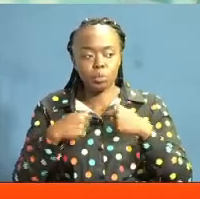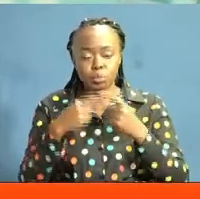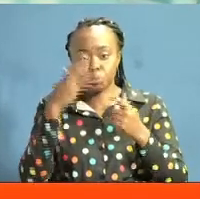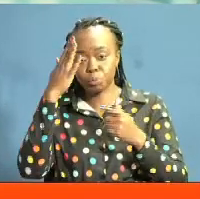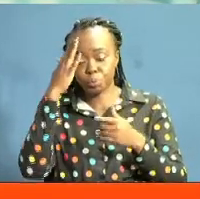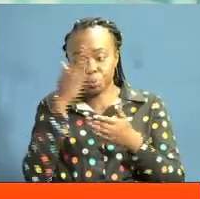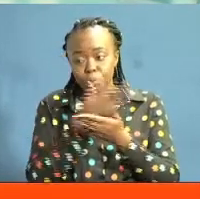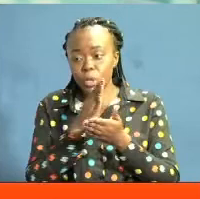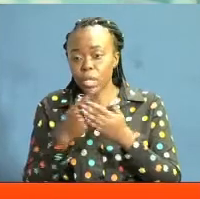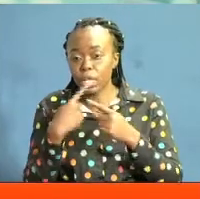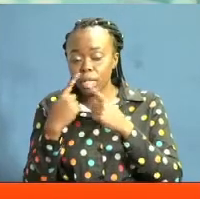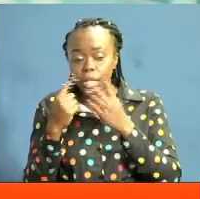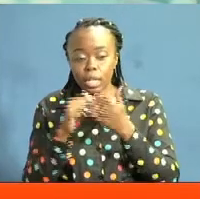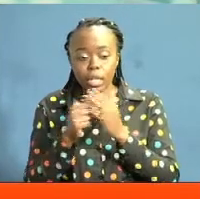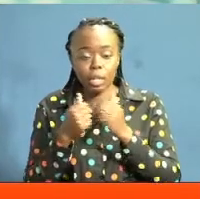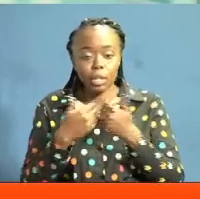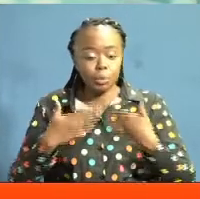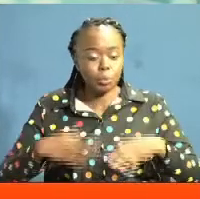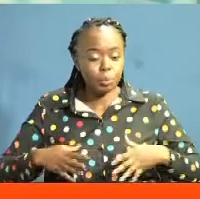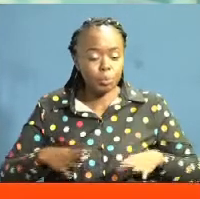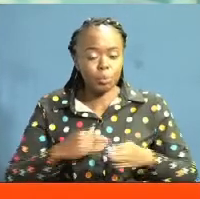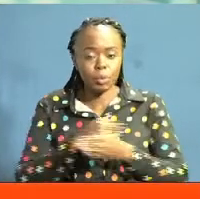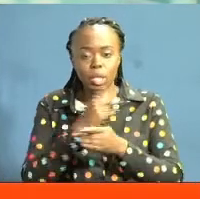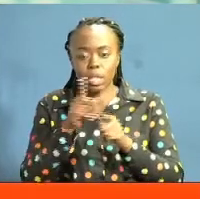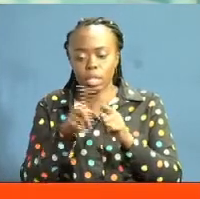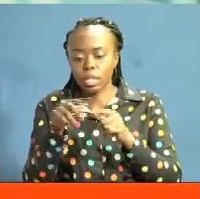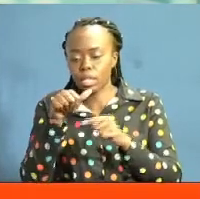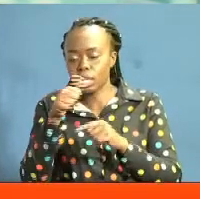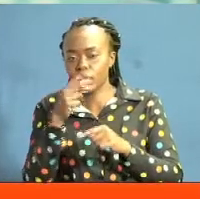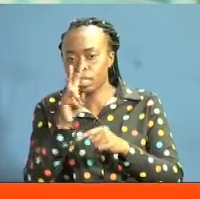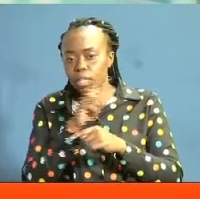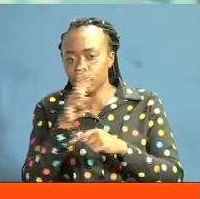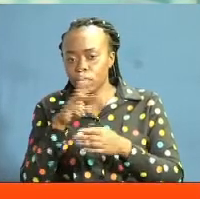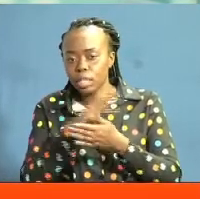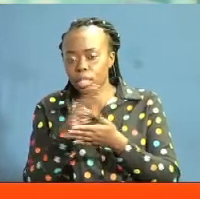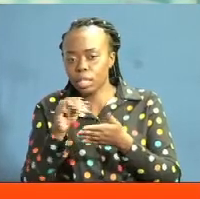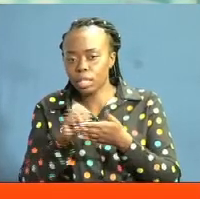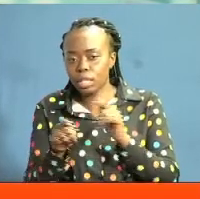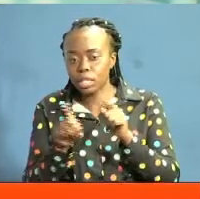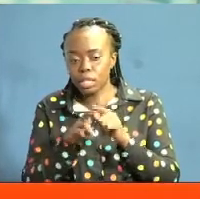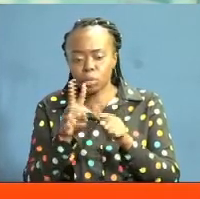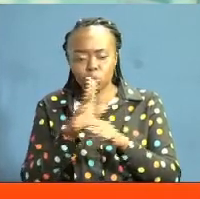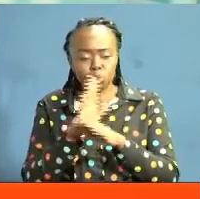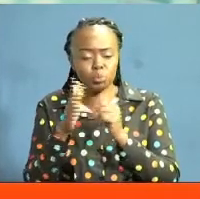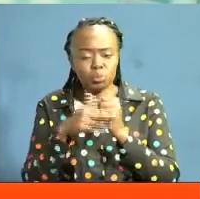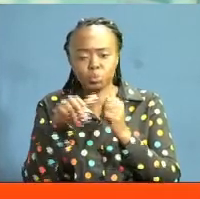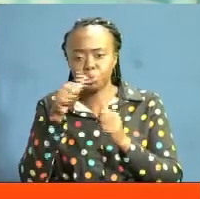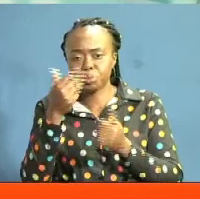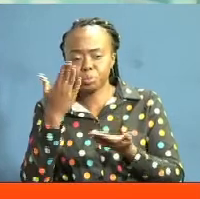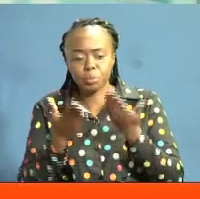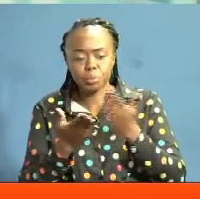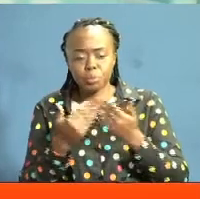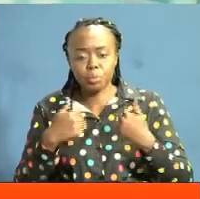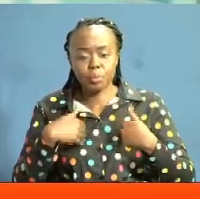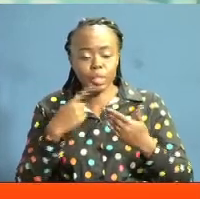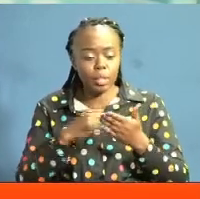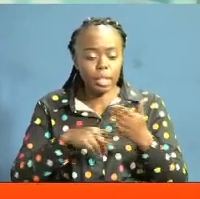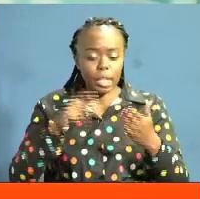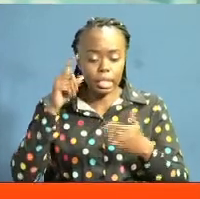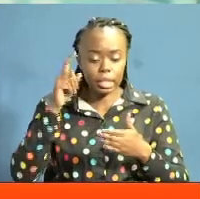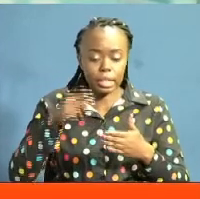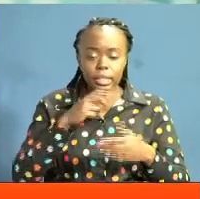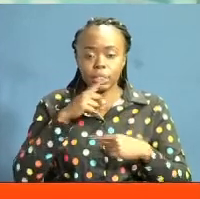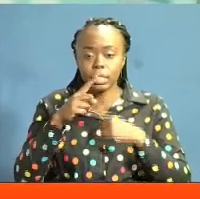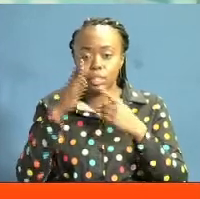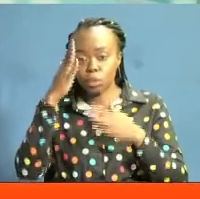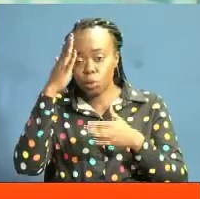know, somebody says that hurting people hurt others. Mm-hmm. So we see them hurting others. Mm-hmm. However, what we need to do is